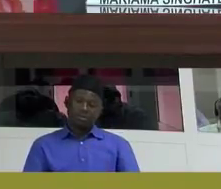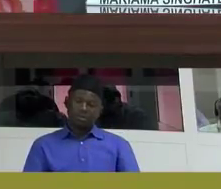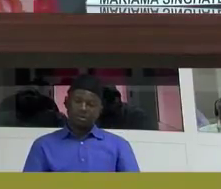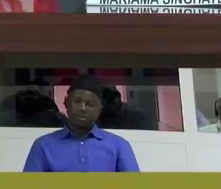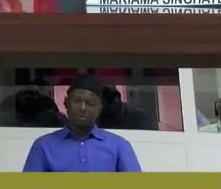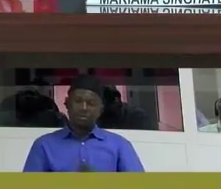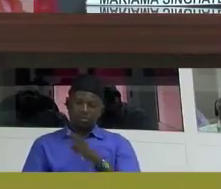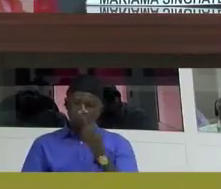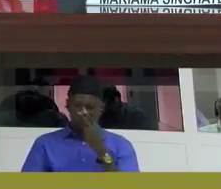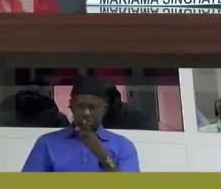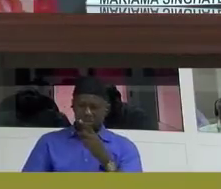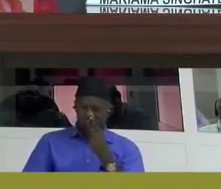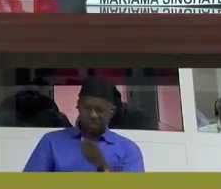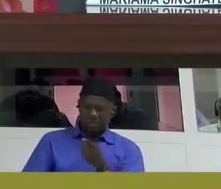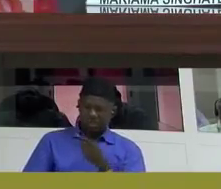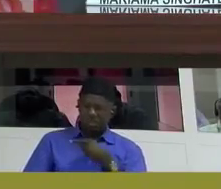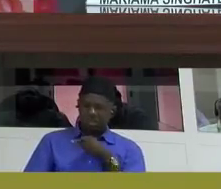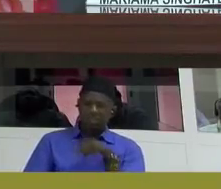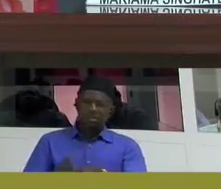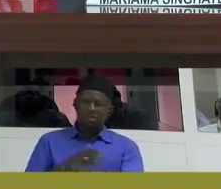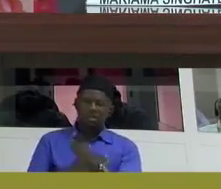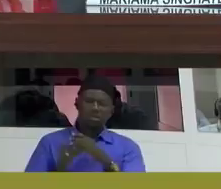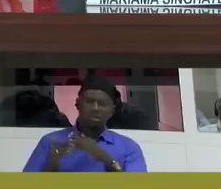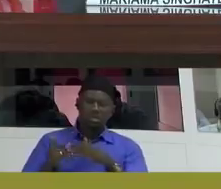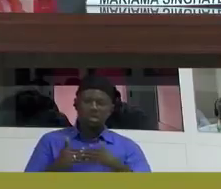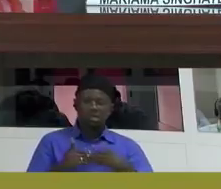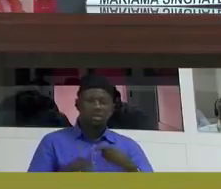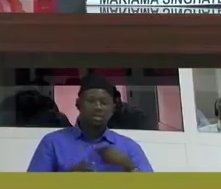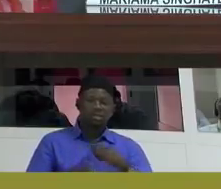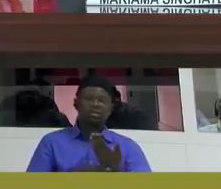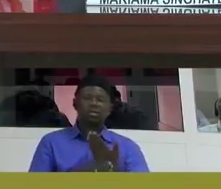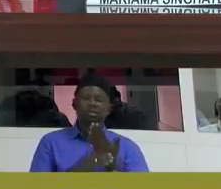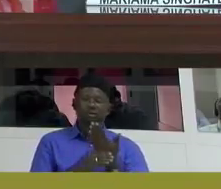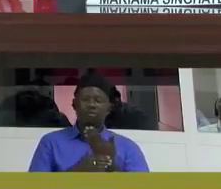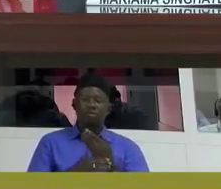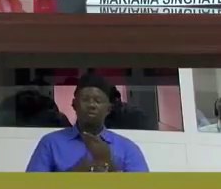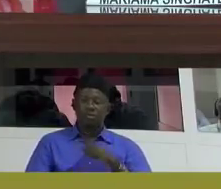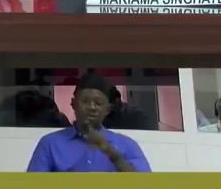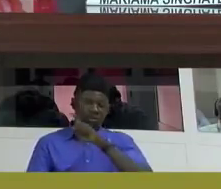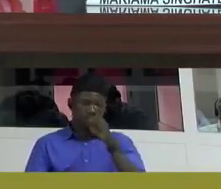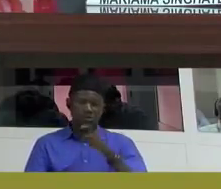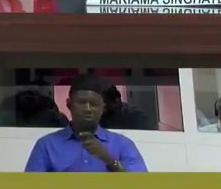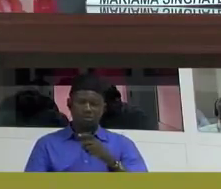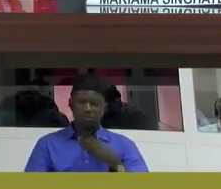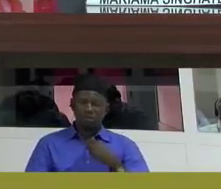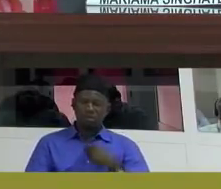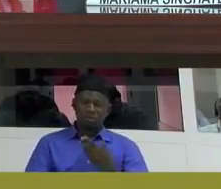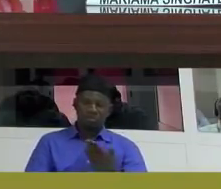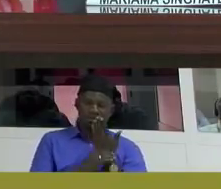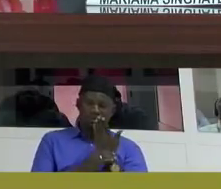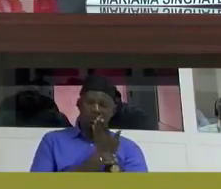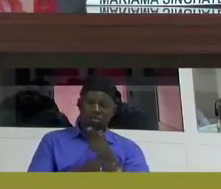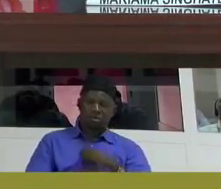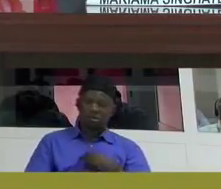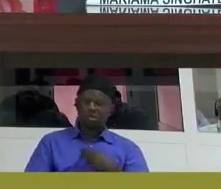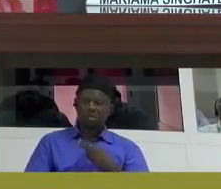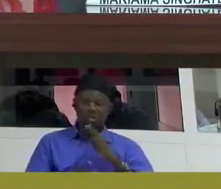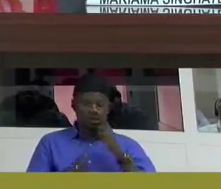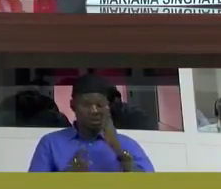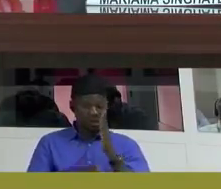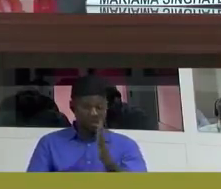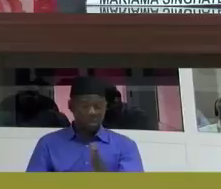itself, the question of arrogating to oneself an authority that he did not